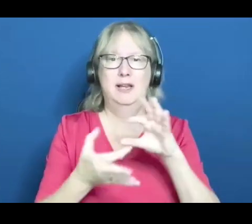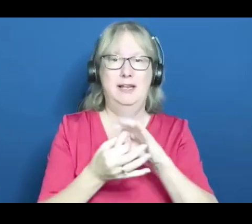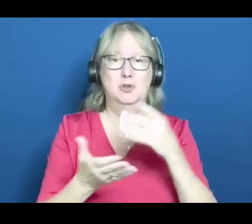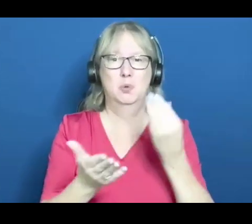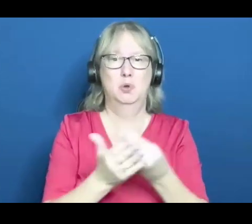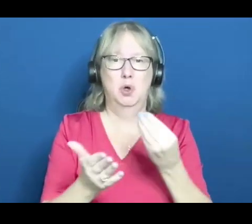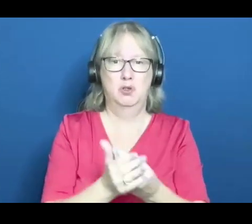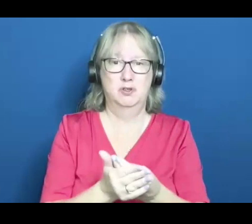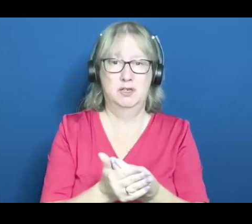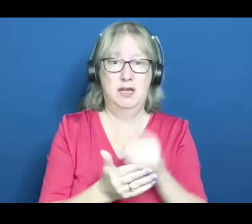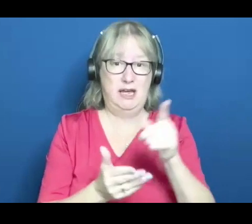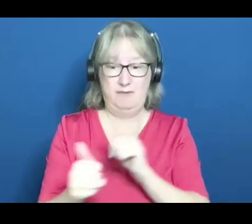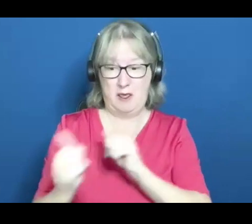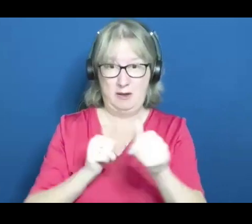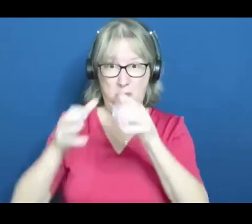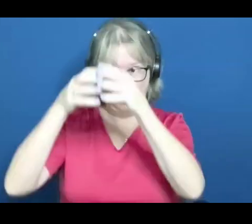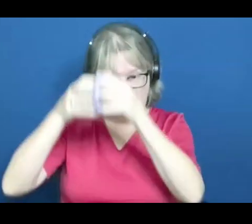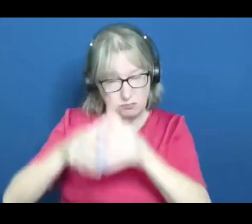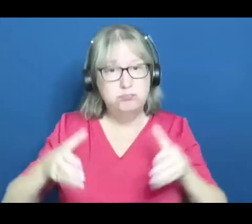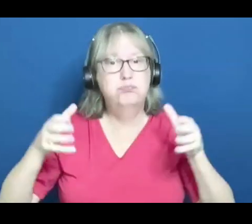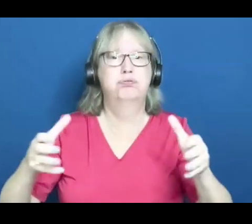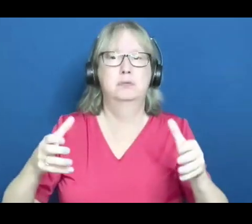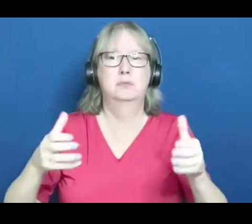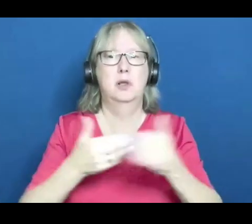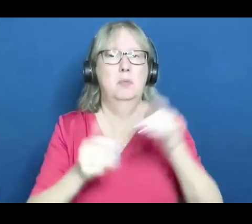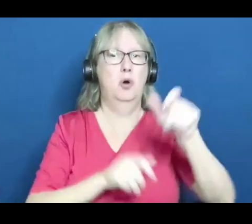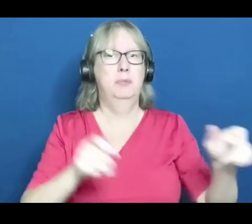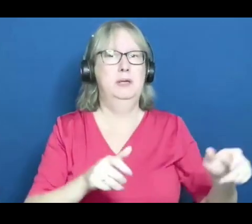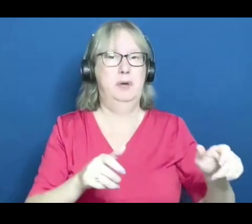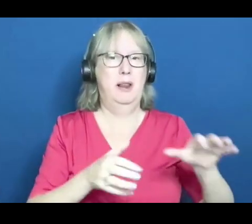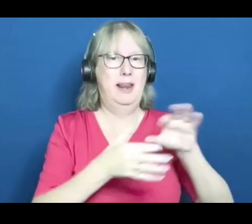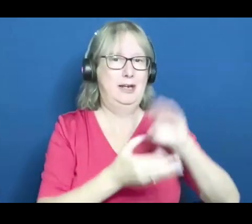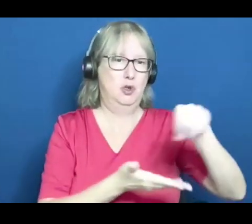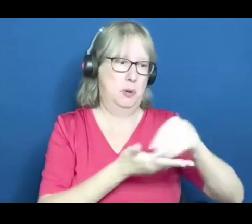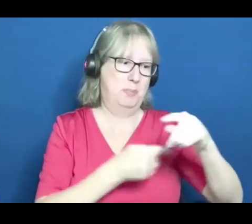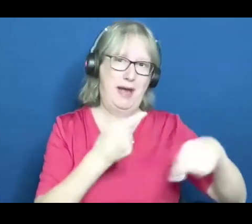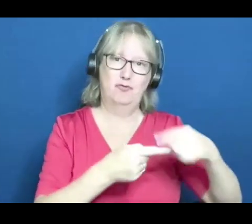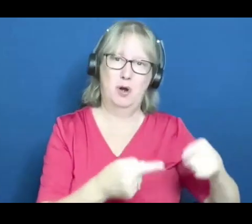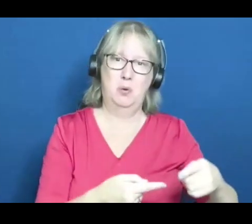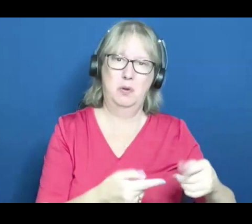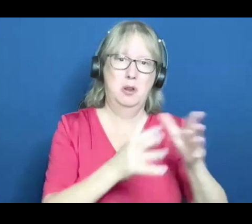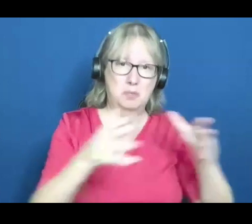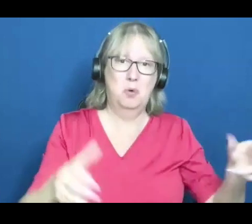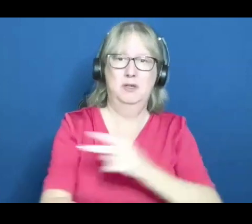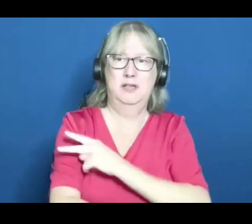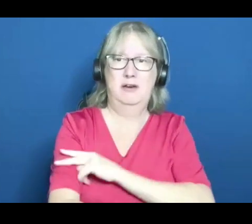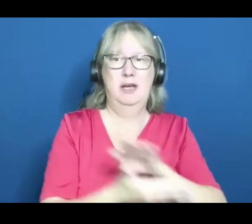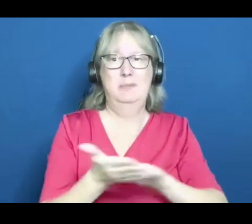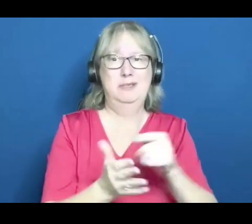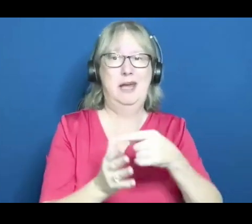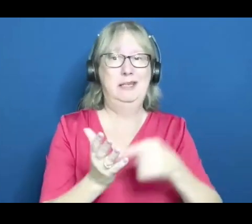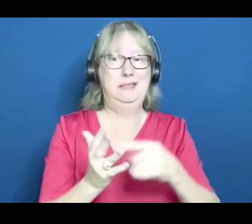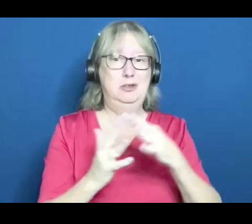the employer, the more people you've got on your payroll, if you like, the less that you get from access to work.